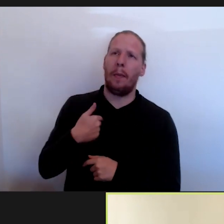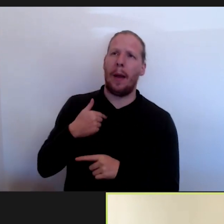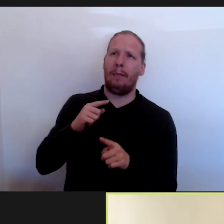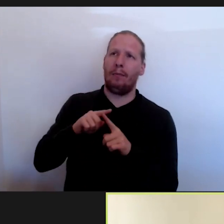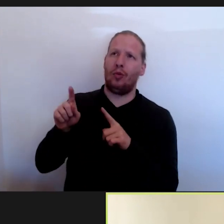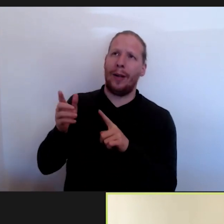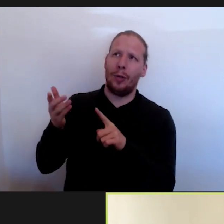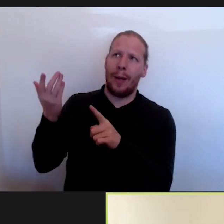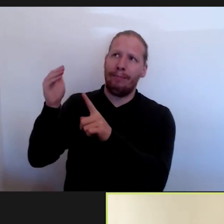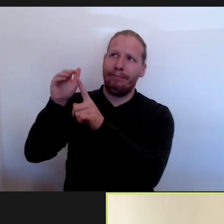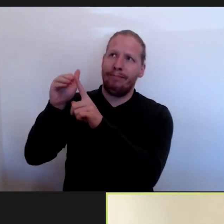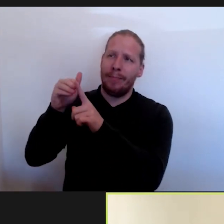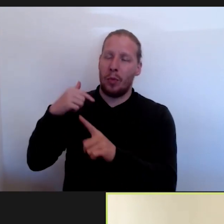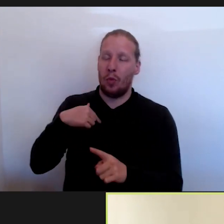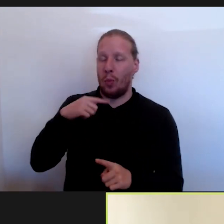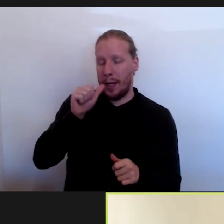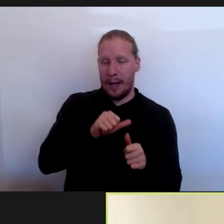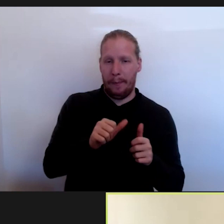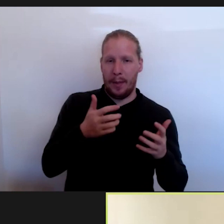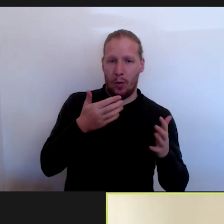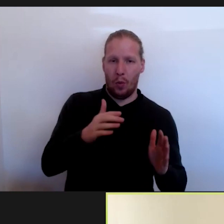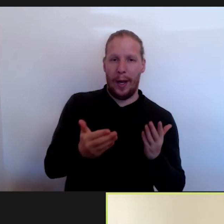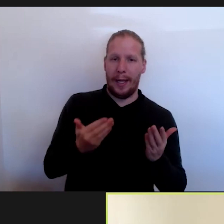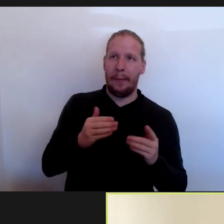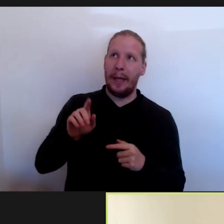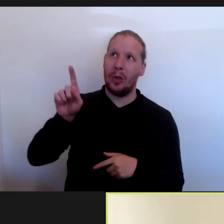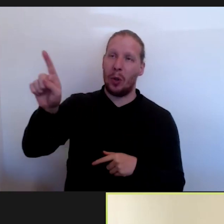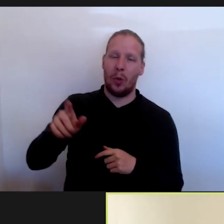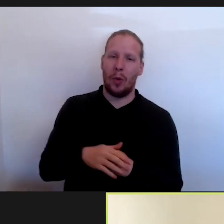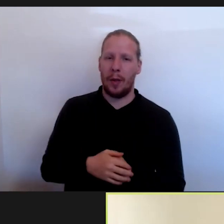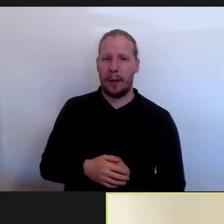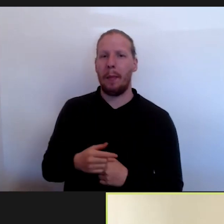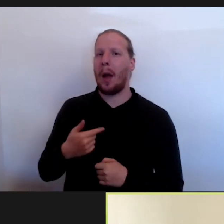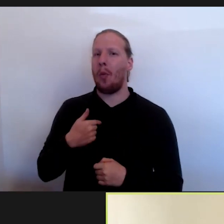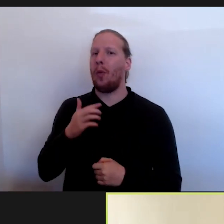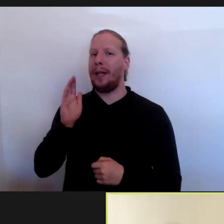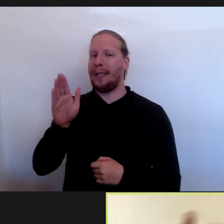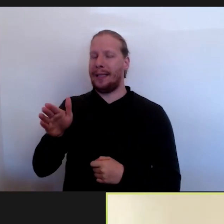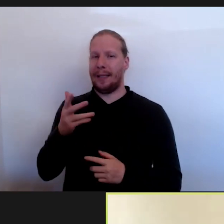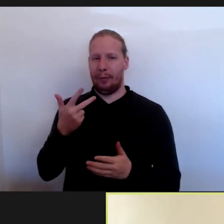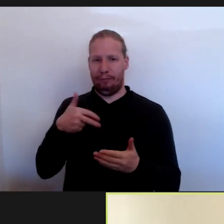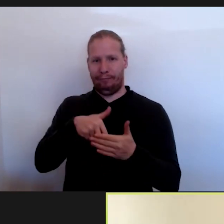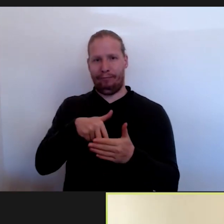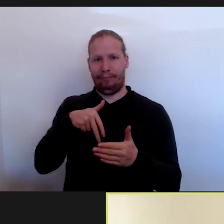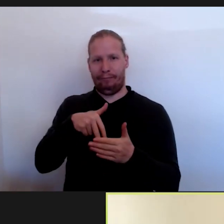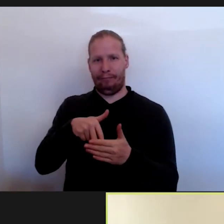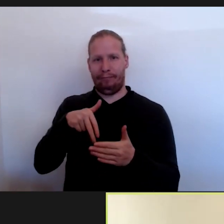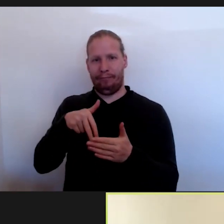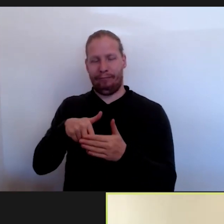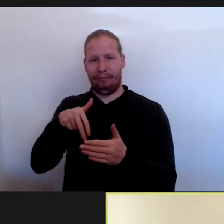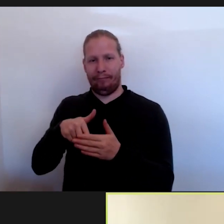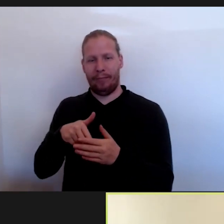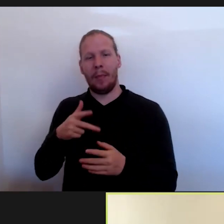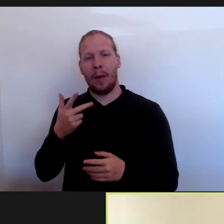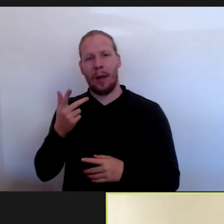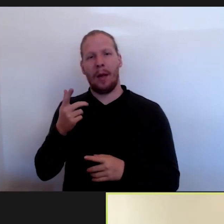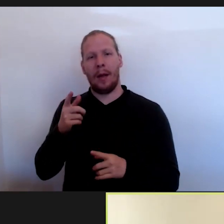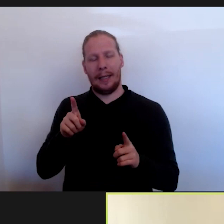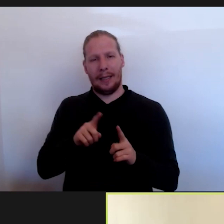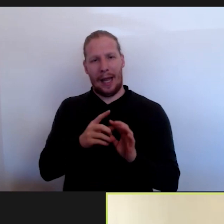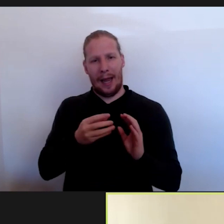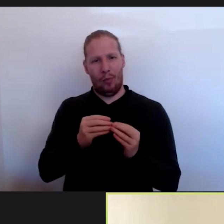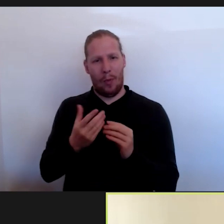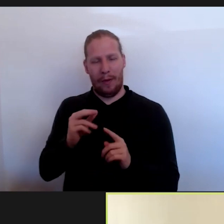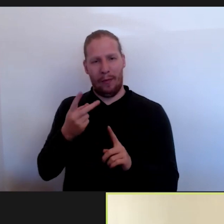lot better than what you are doing. The fact that we are still dealing with the same bullshit that we do for 20 years ago, it